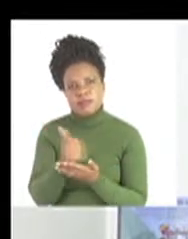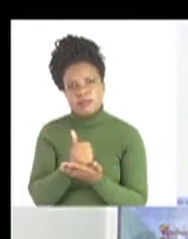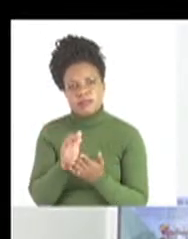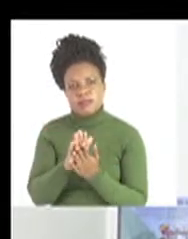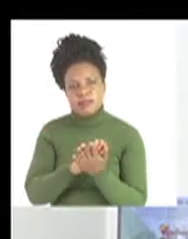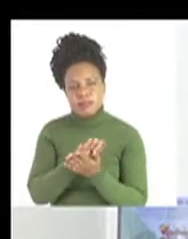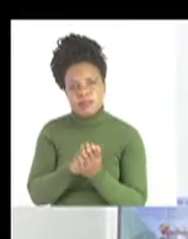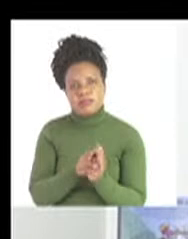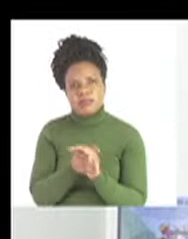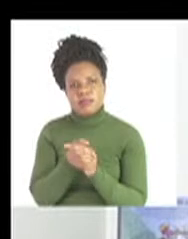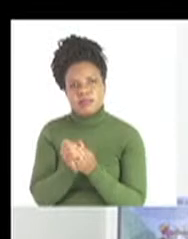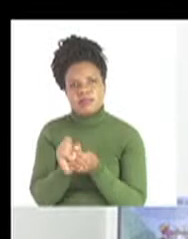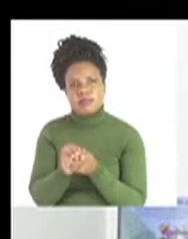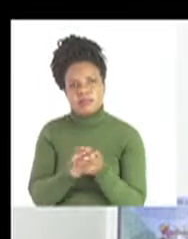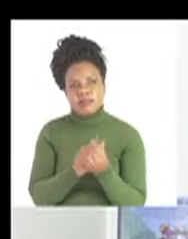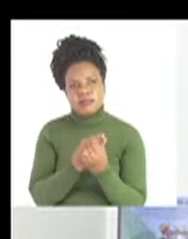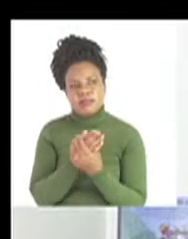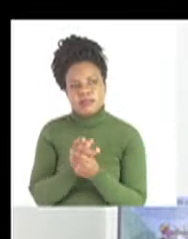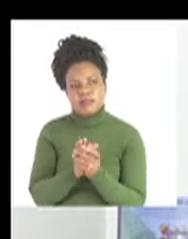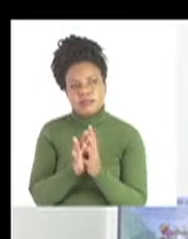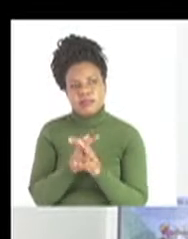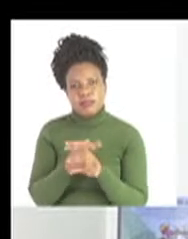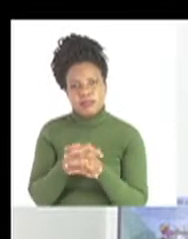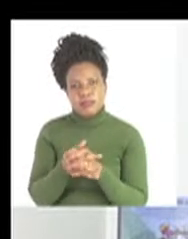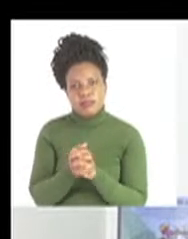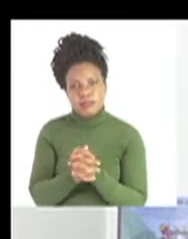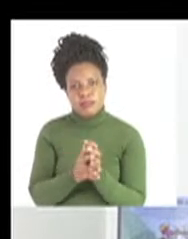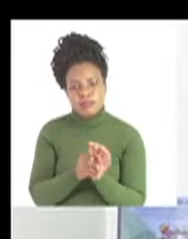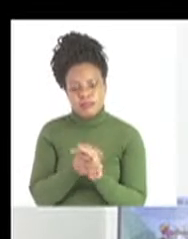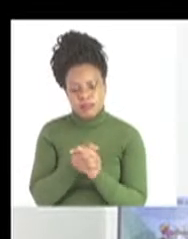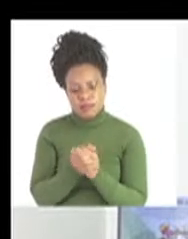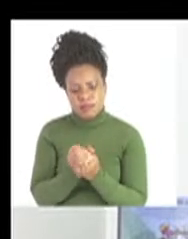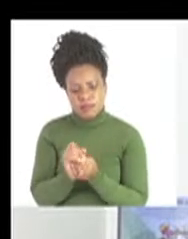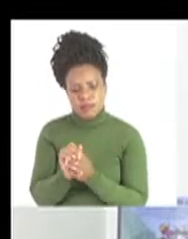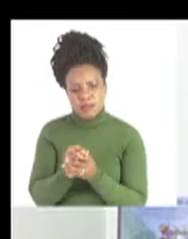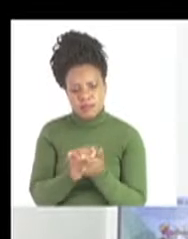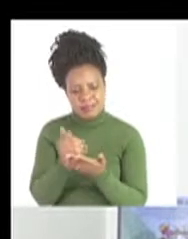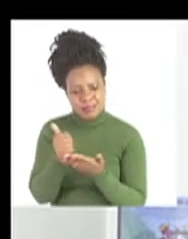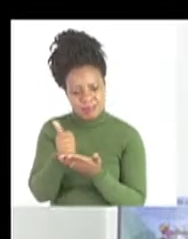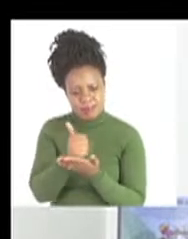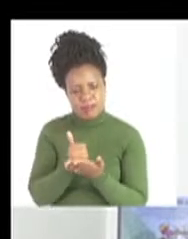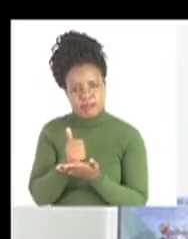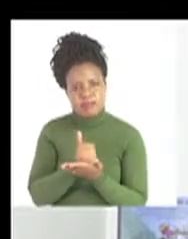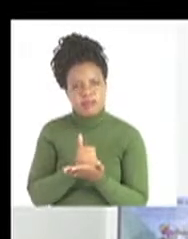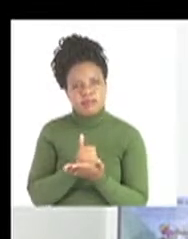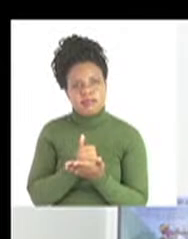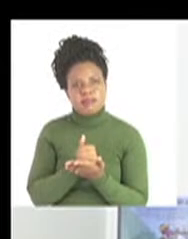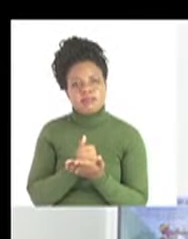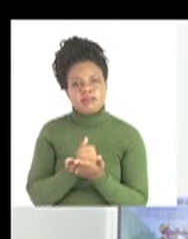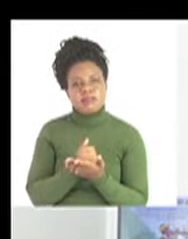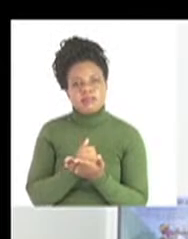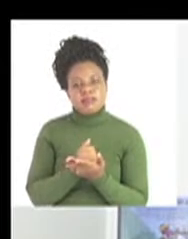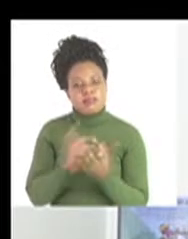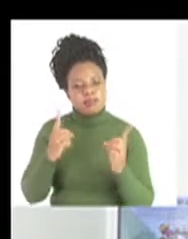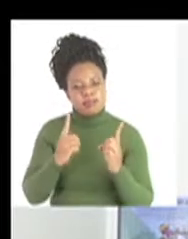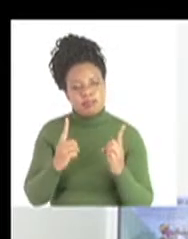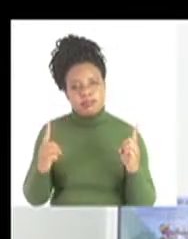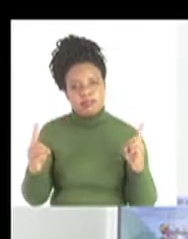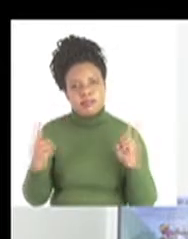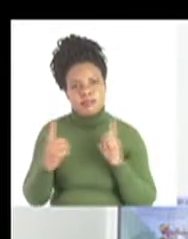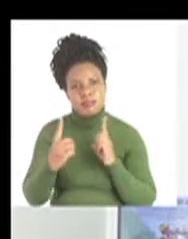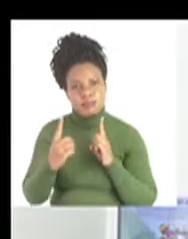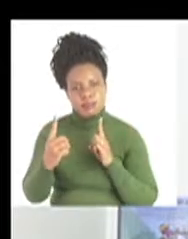and make sure all the parts of your hands are sanitized. Social distance